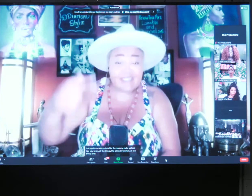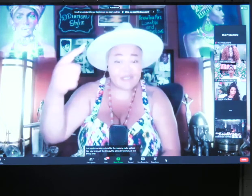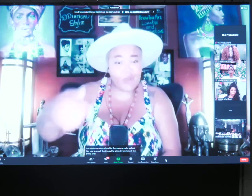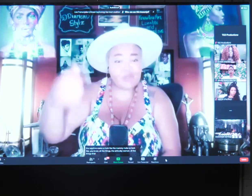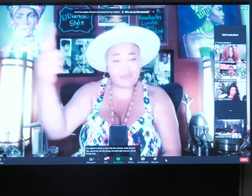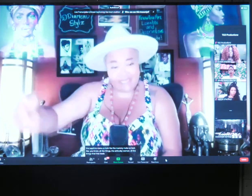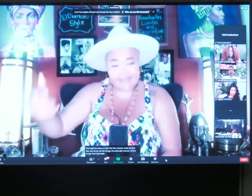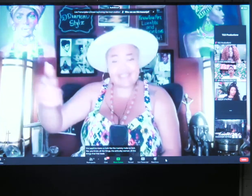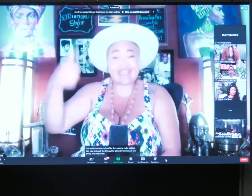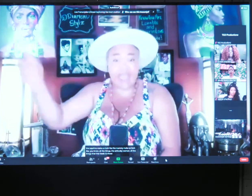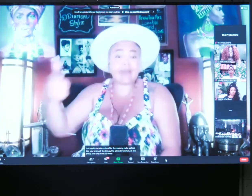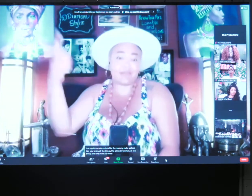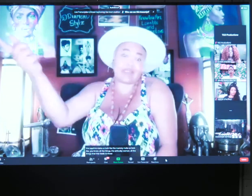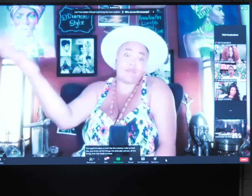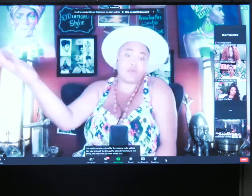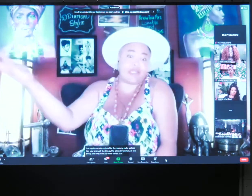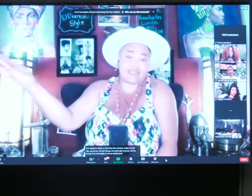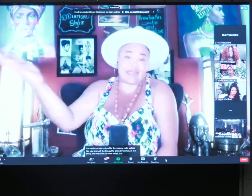leads to those beliefs that